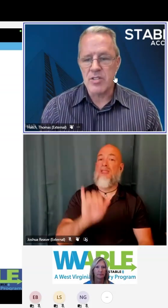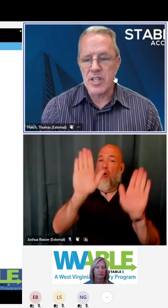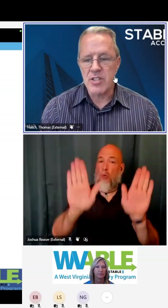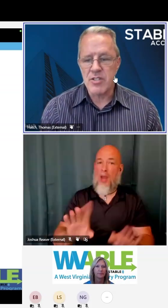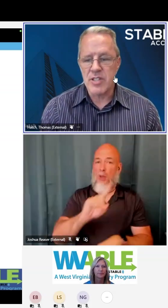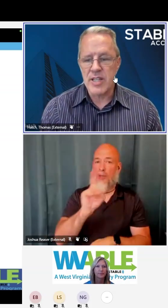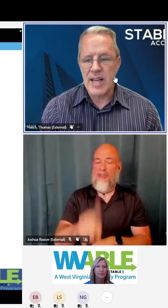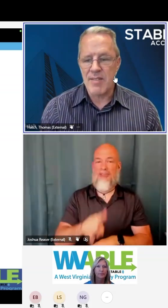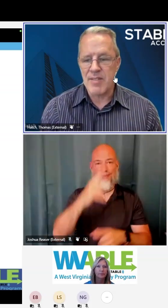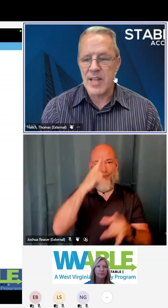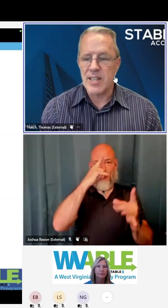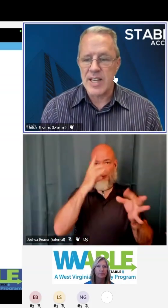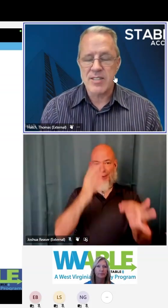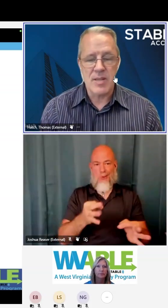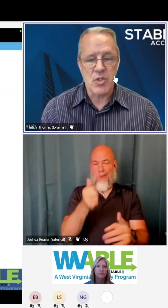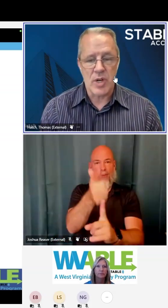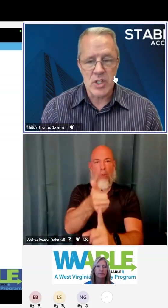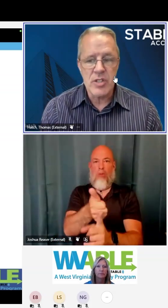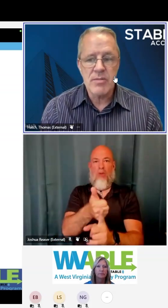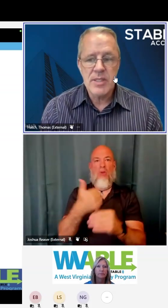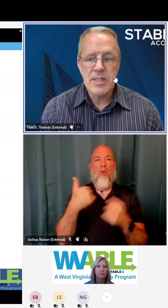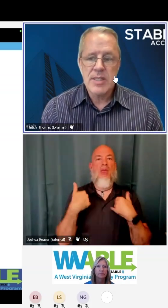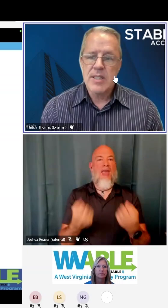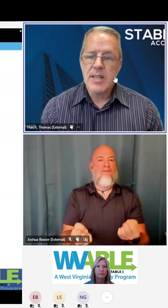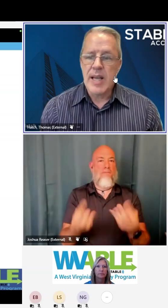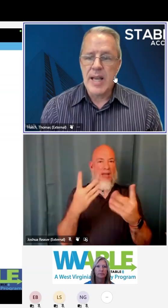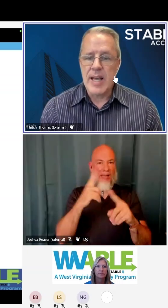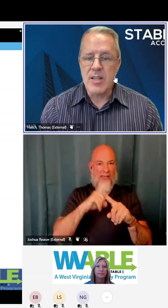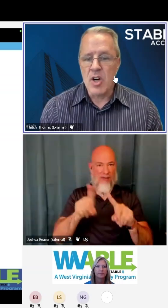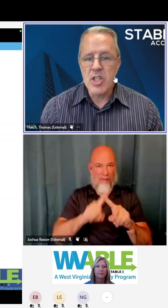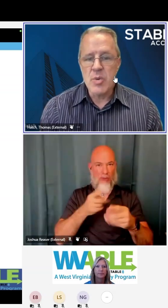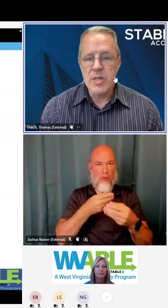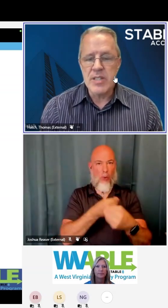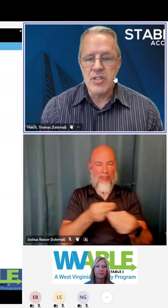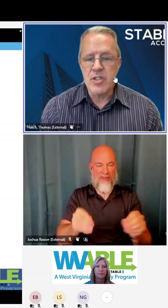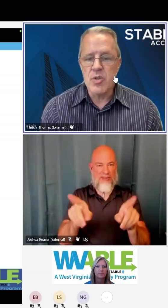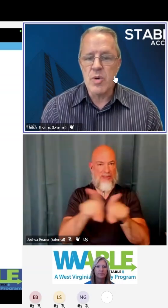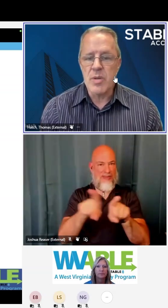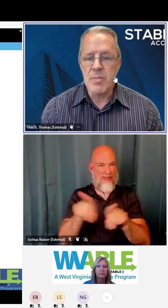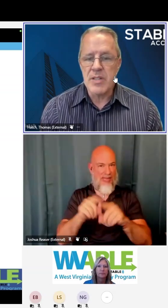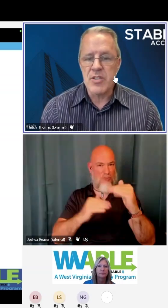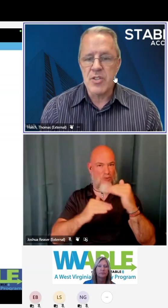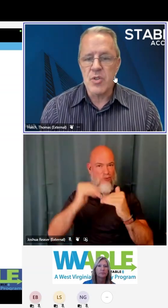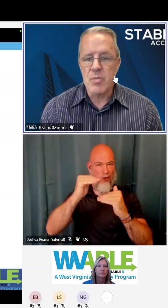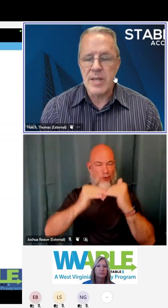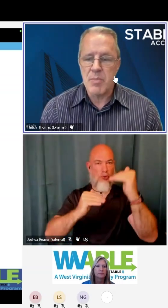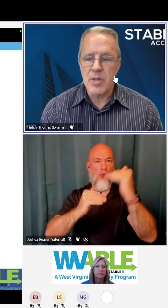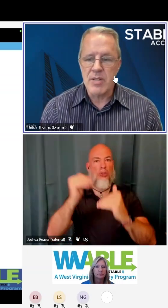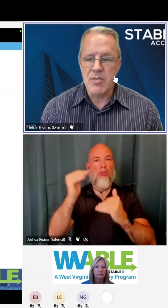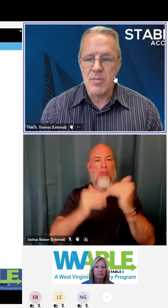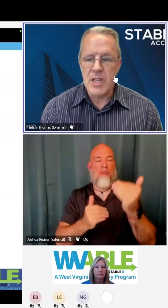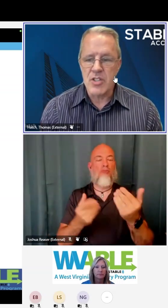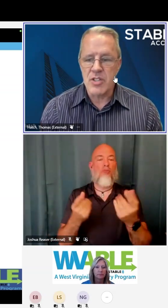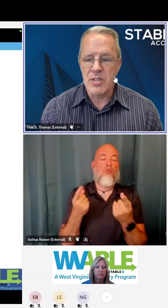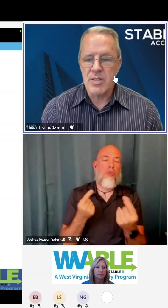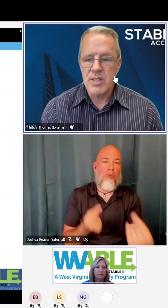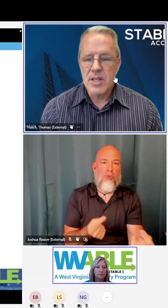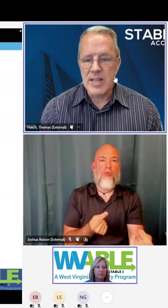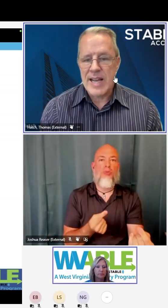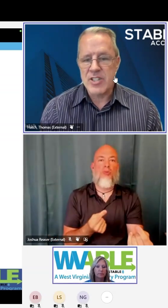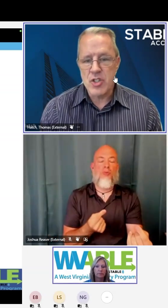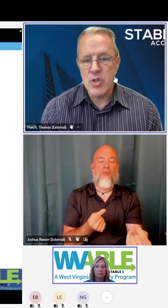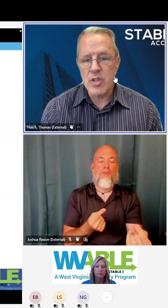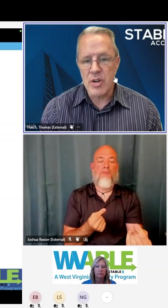many organizations that have that exact same structure, and all you would need to do would be to input the